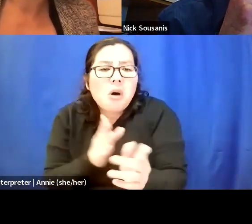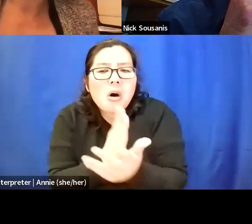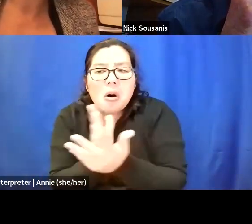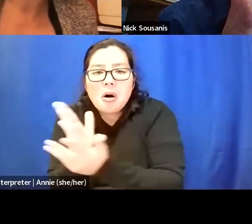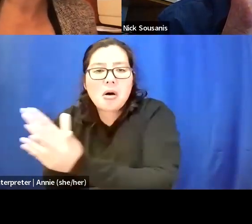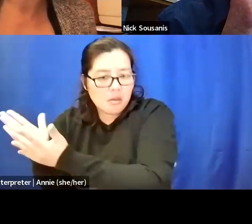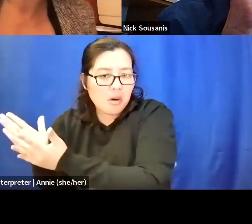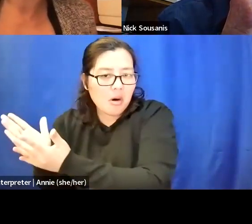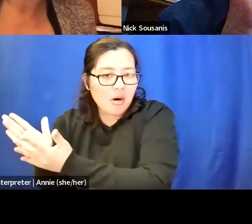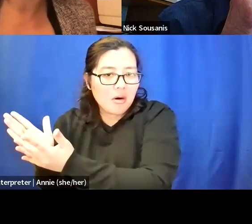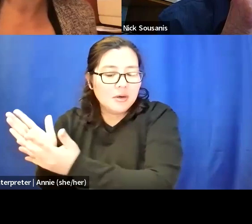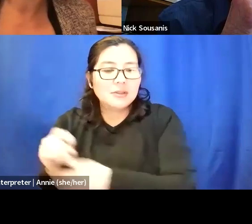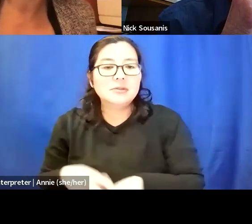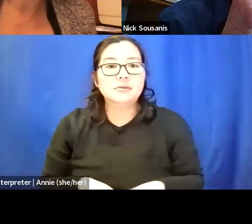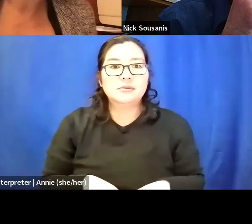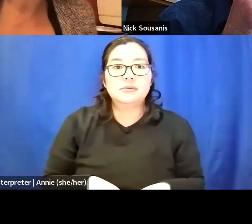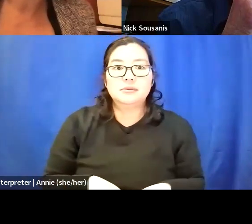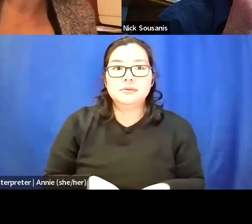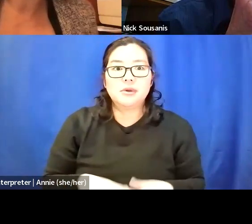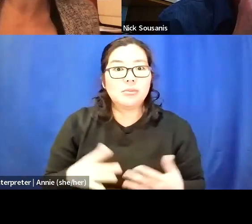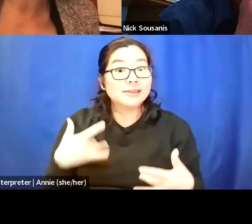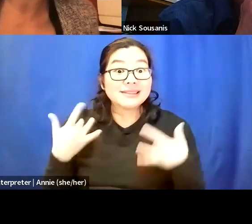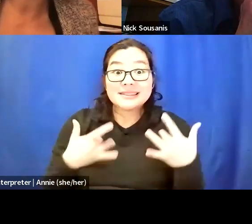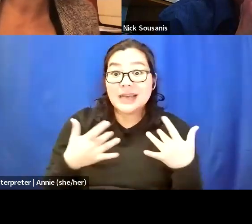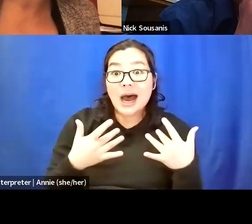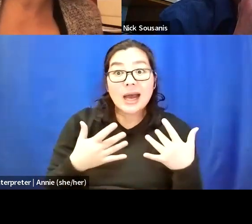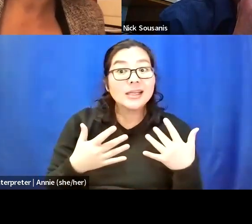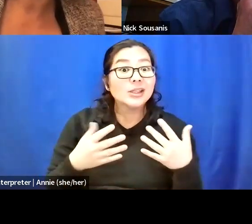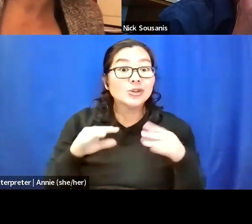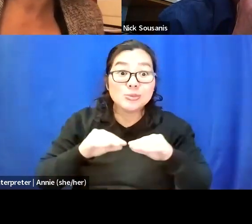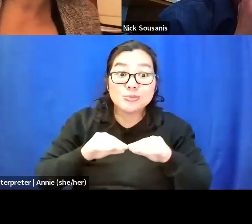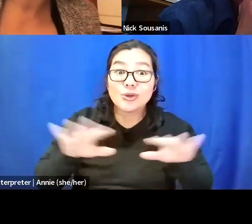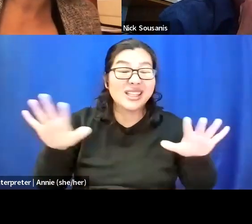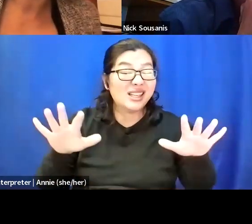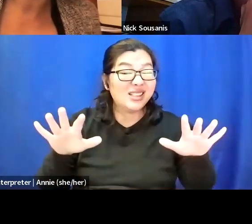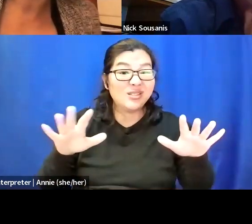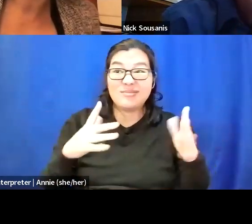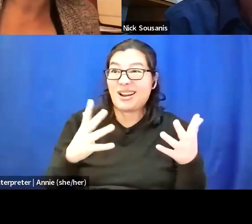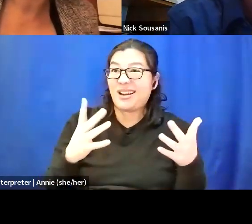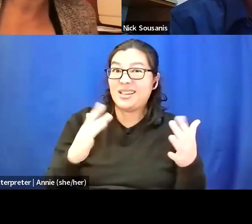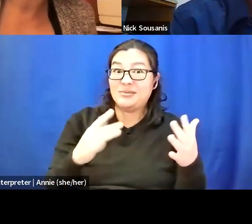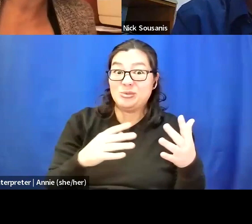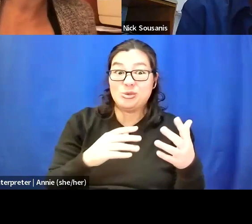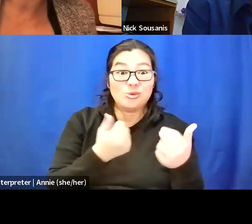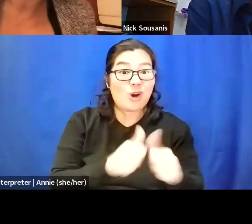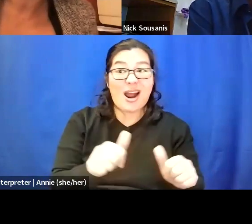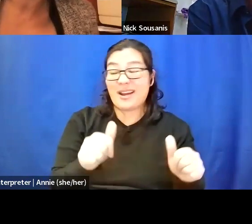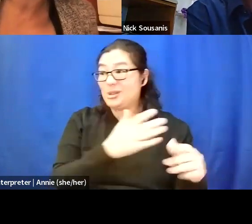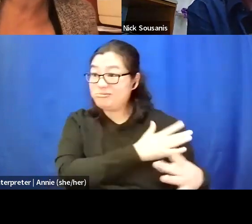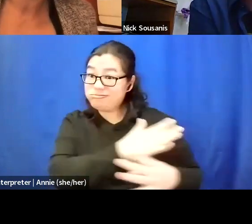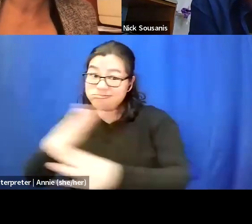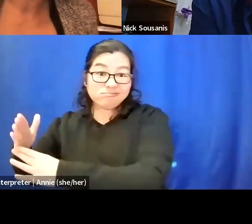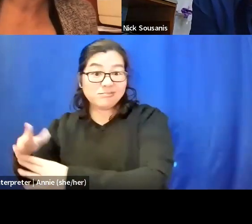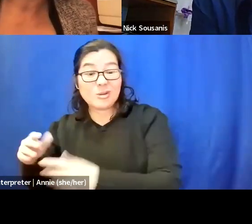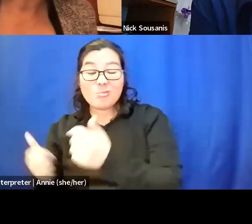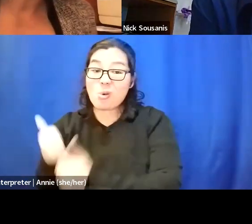just being particularly excited at taking this to some of the messiest places and seeing what turned out. So, to think about Unflattening, which